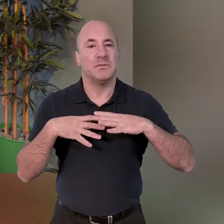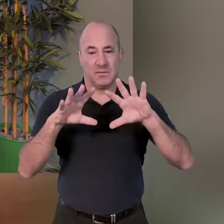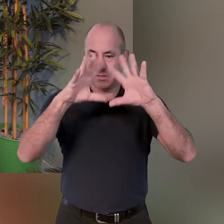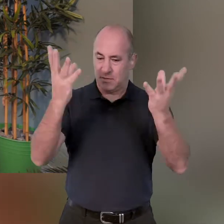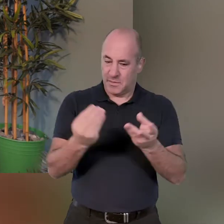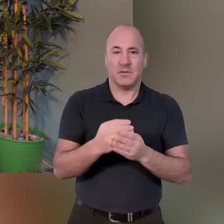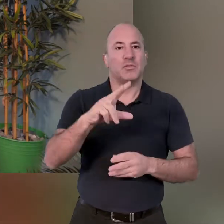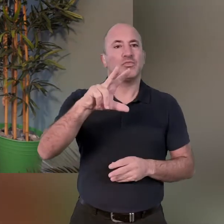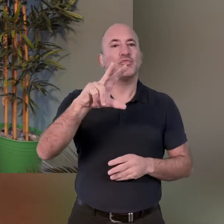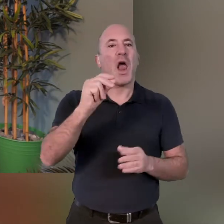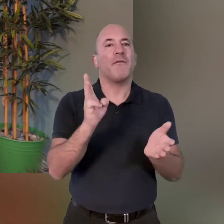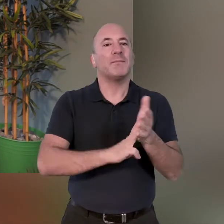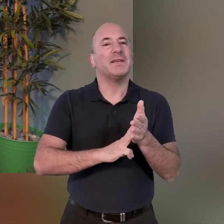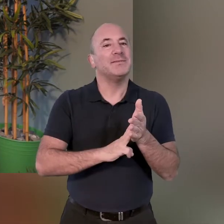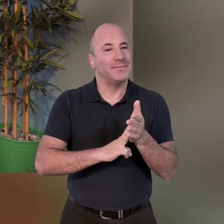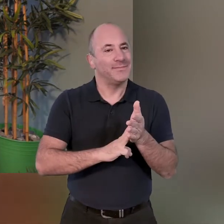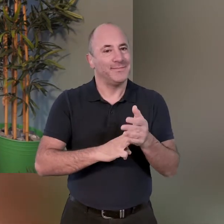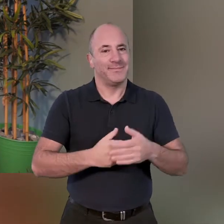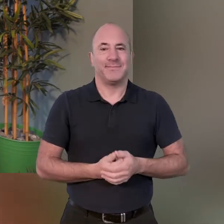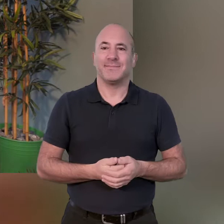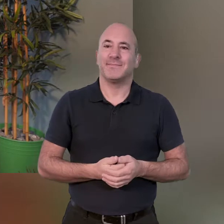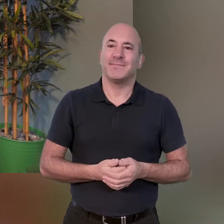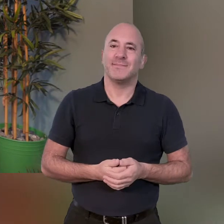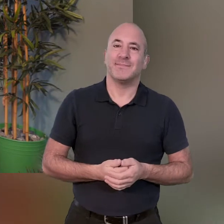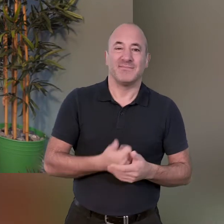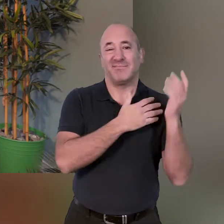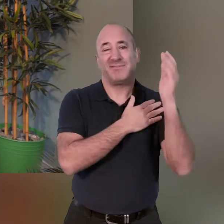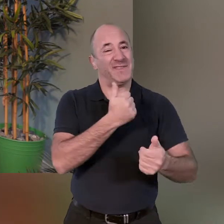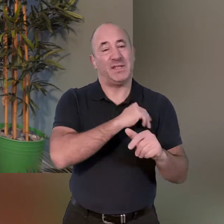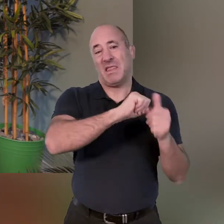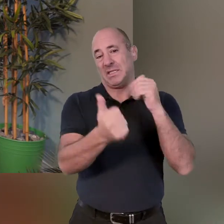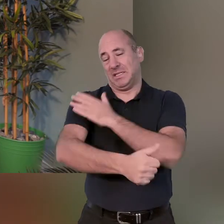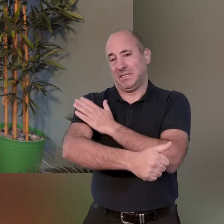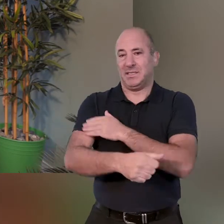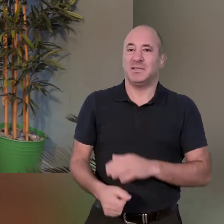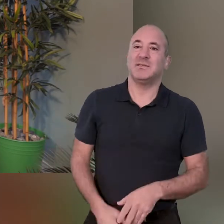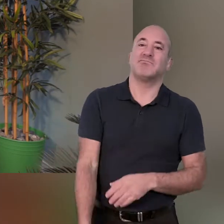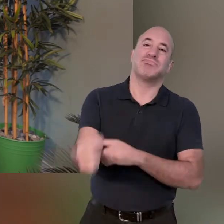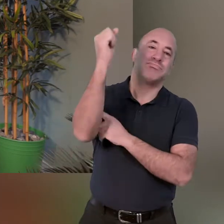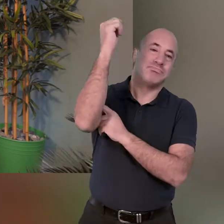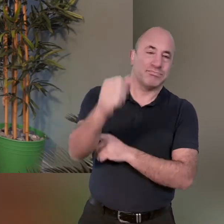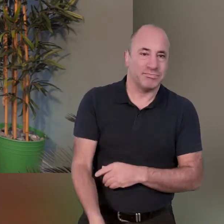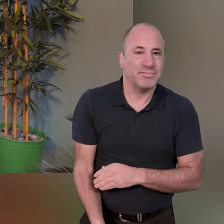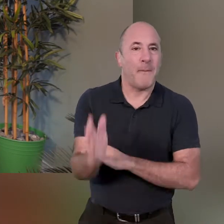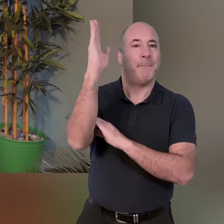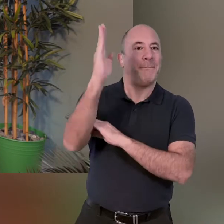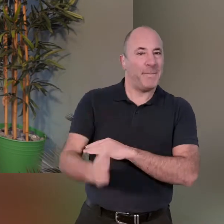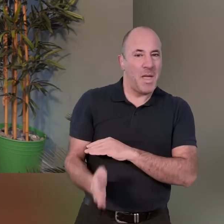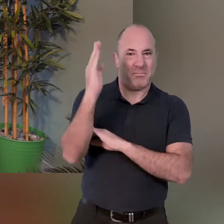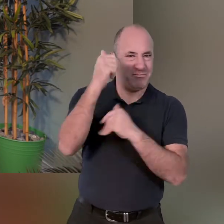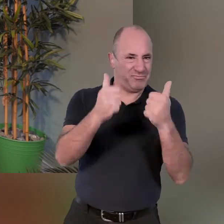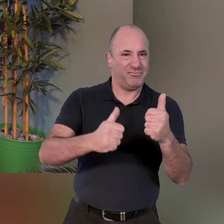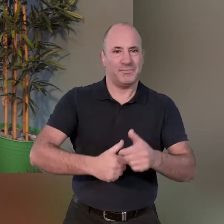rest. That is equaling 12 minutes in total. Let's change arms here, reaching up with this arm,